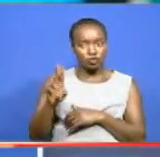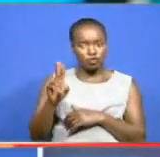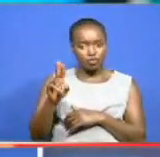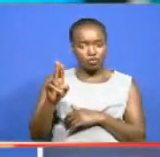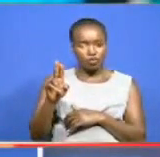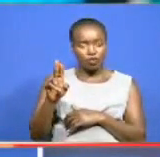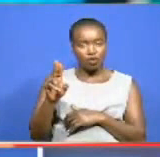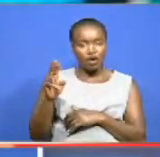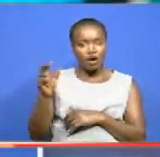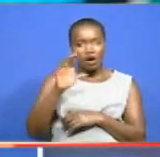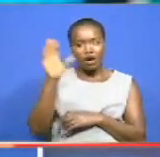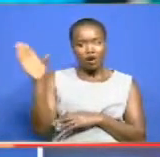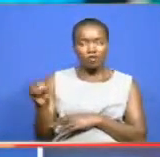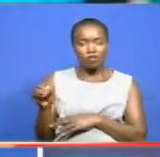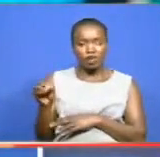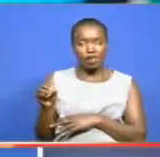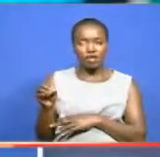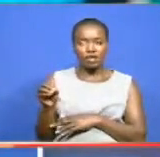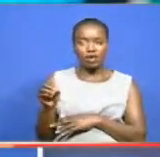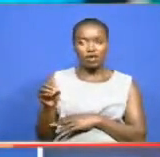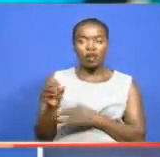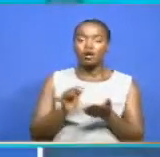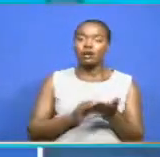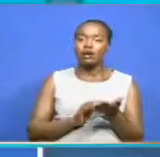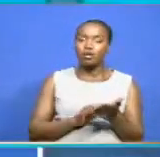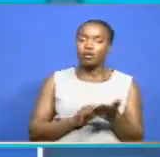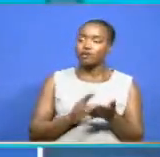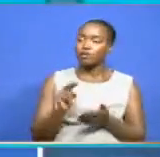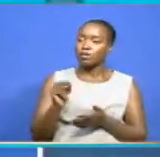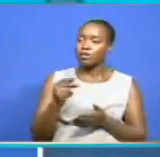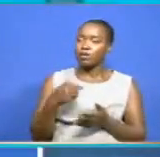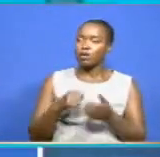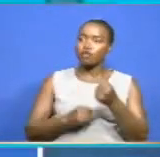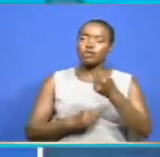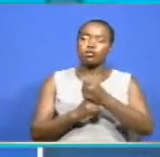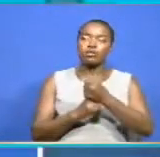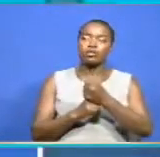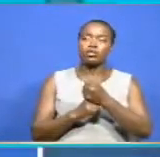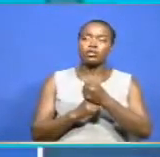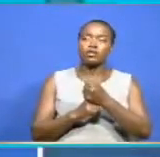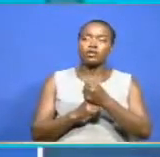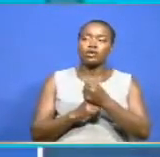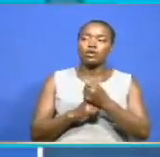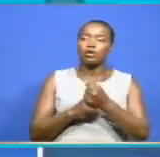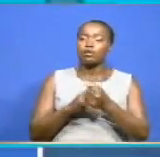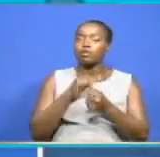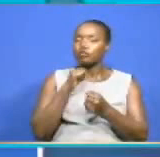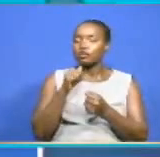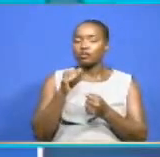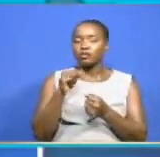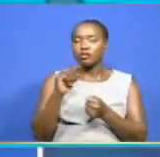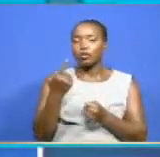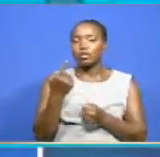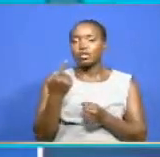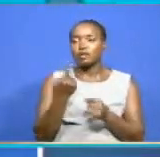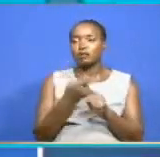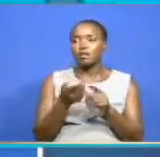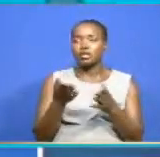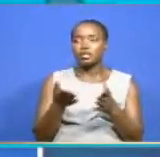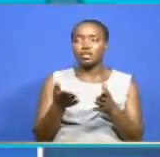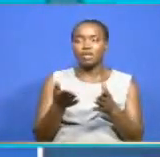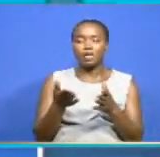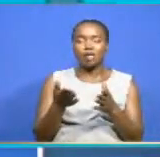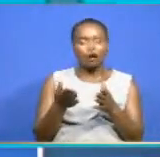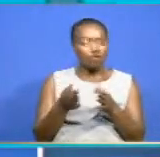And Alan, back to your comment, no, our support is not a one-off. We are here for the long